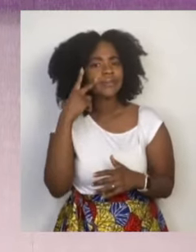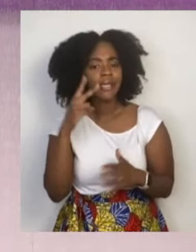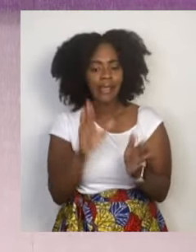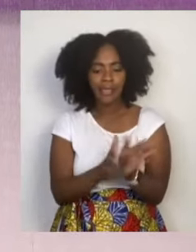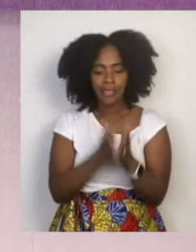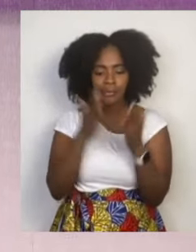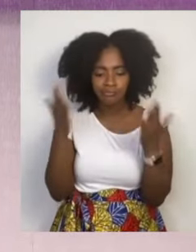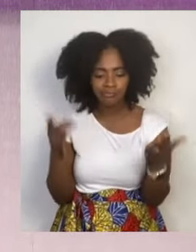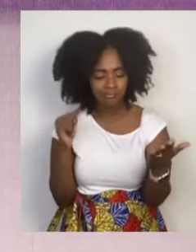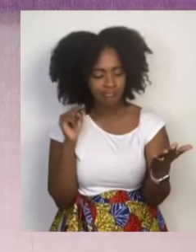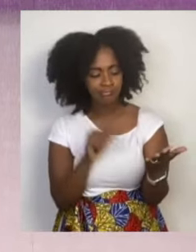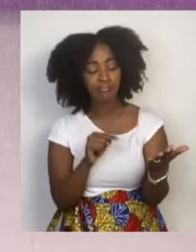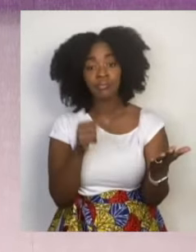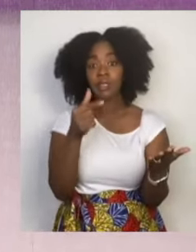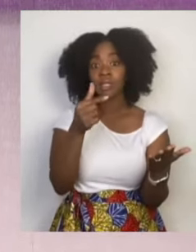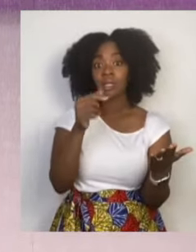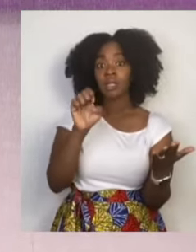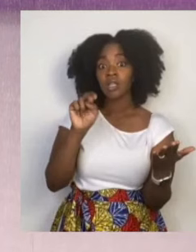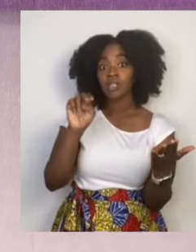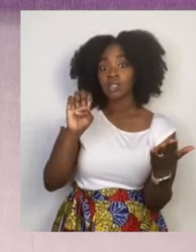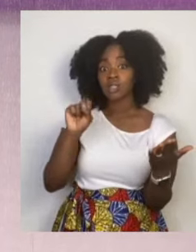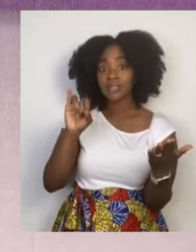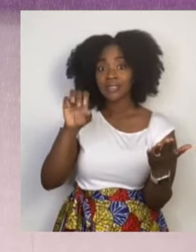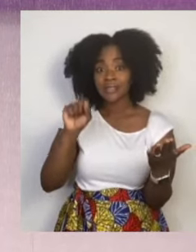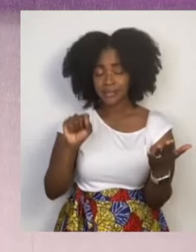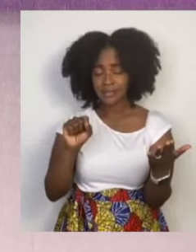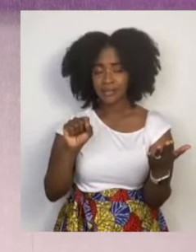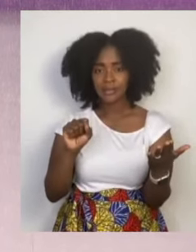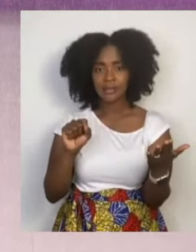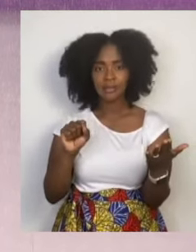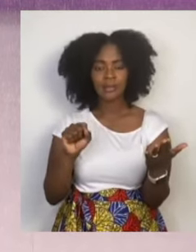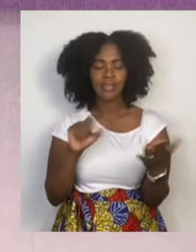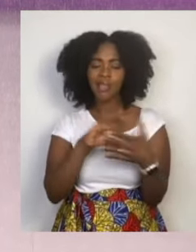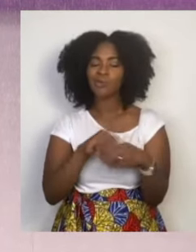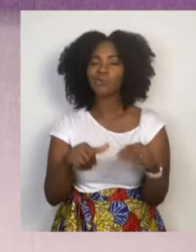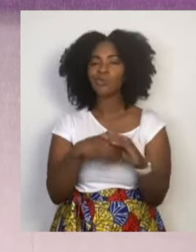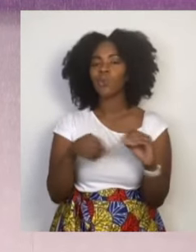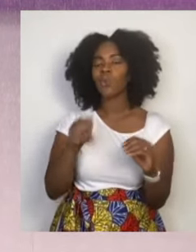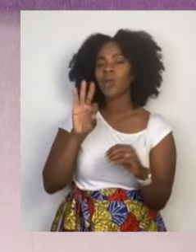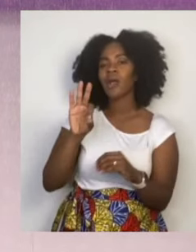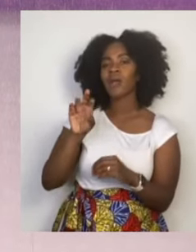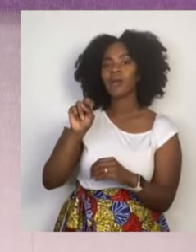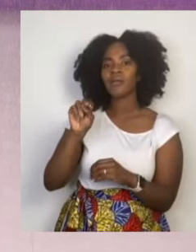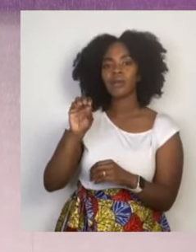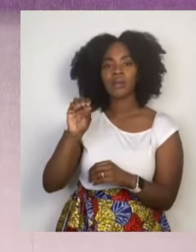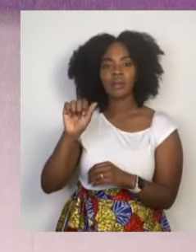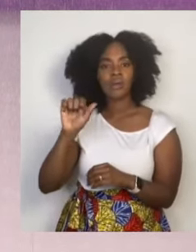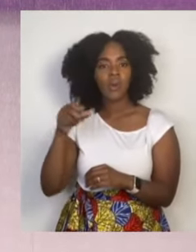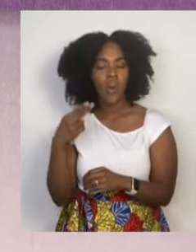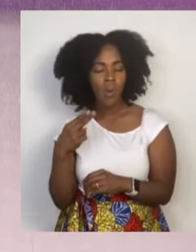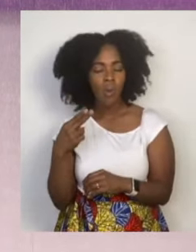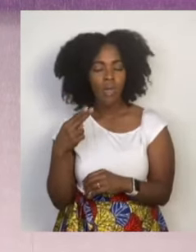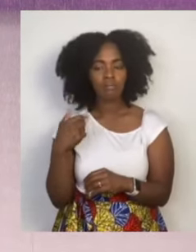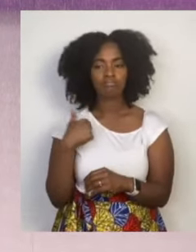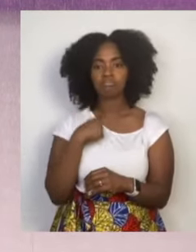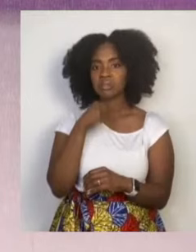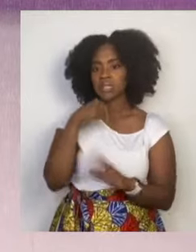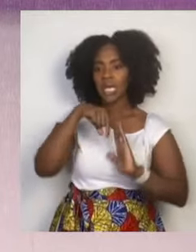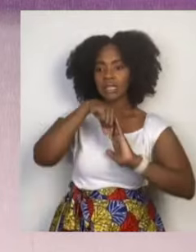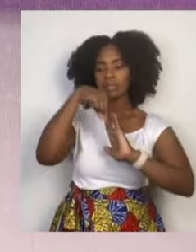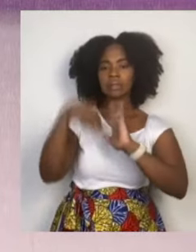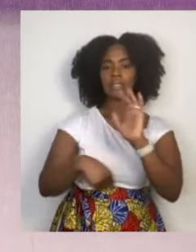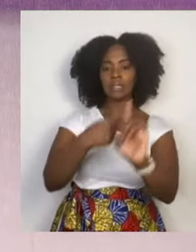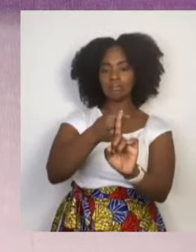story of Noah. And I'm not going to go real deep this morning into a lot of the theological wrestlings that are associated with